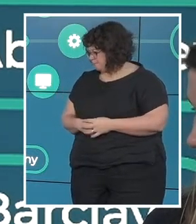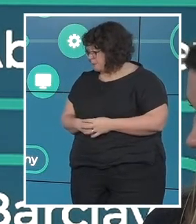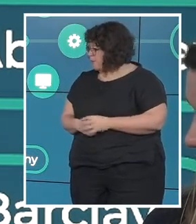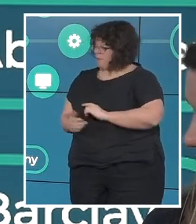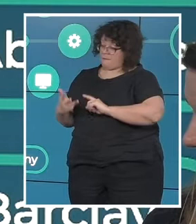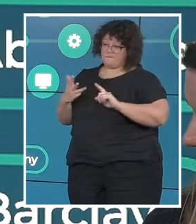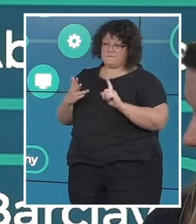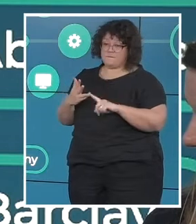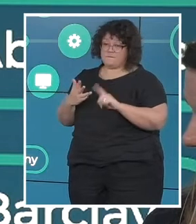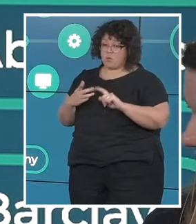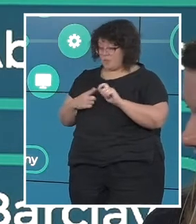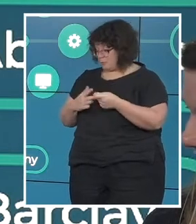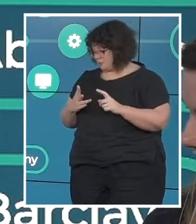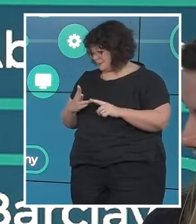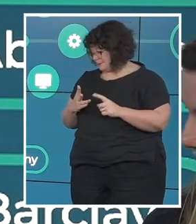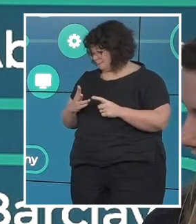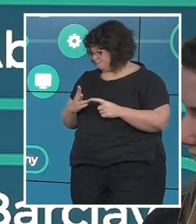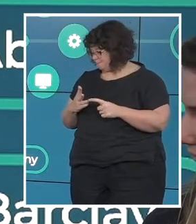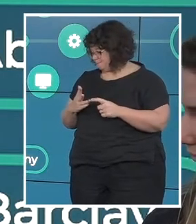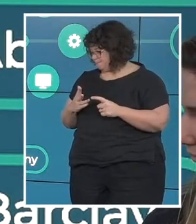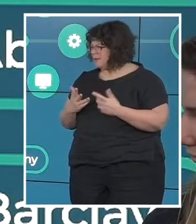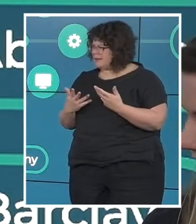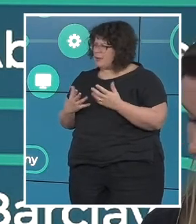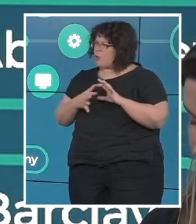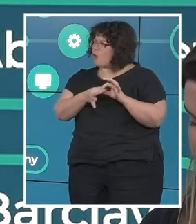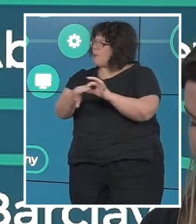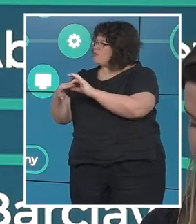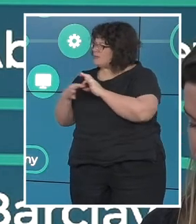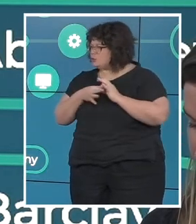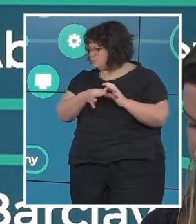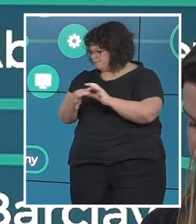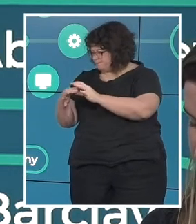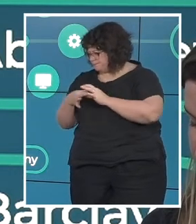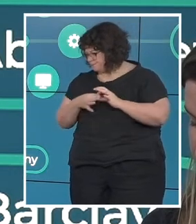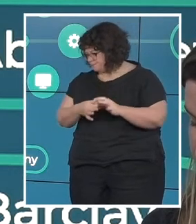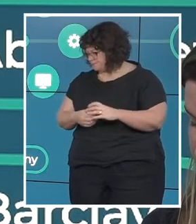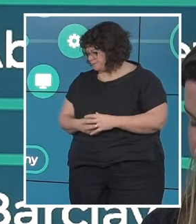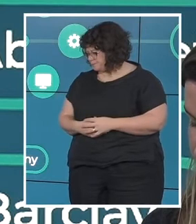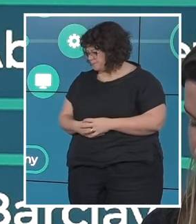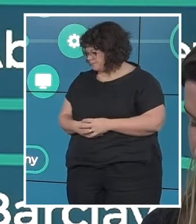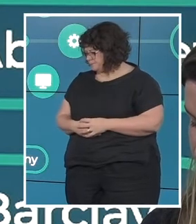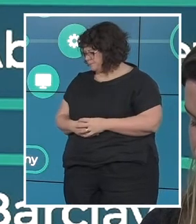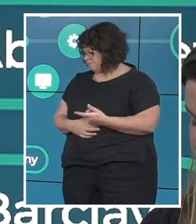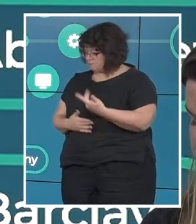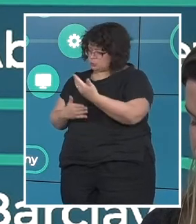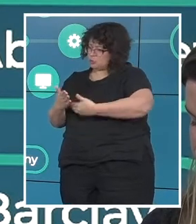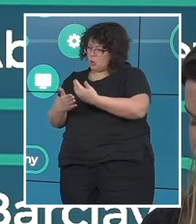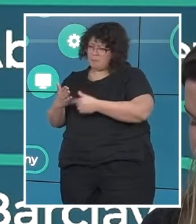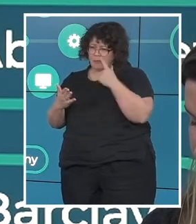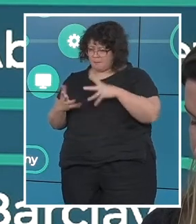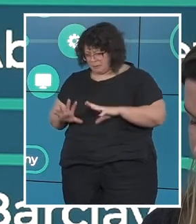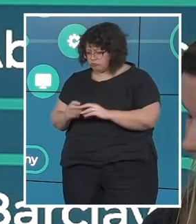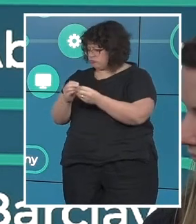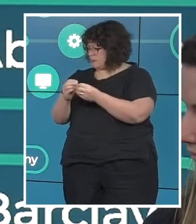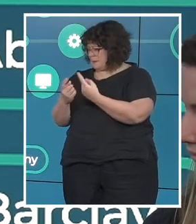collaboration. So documents can be produced by lots of different parts of an organisation. And lots of different teams can manage the